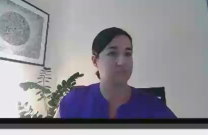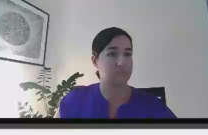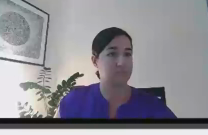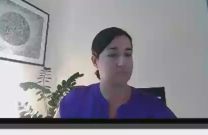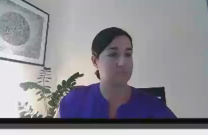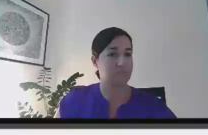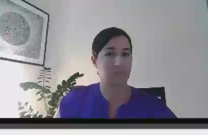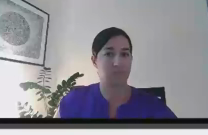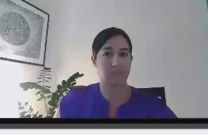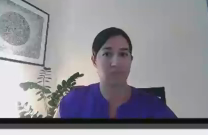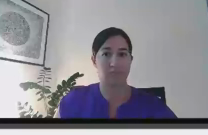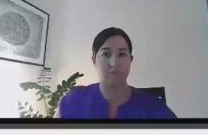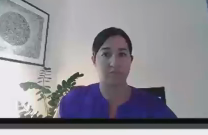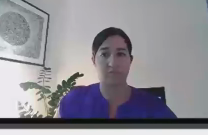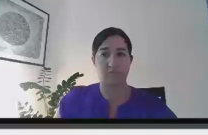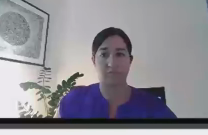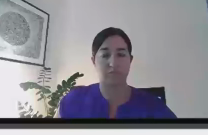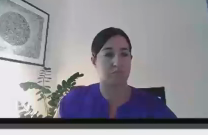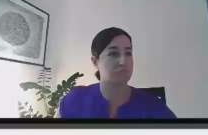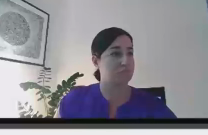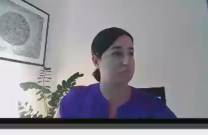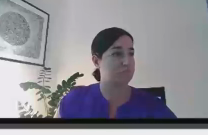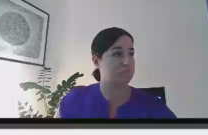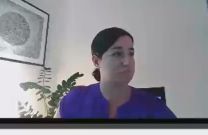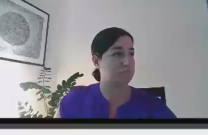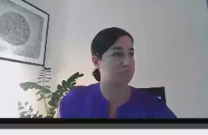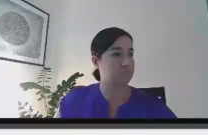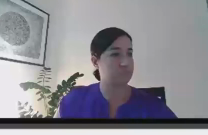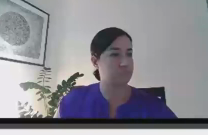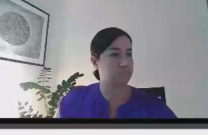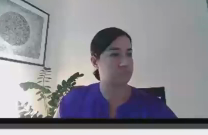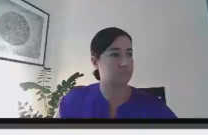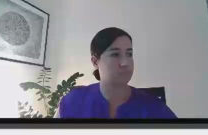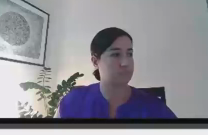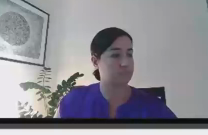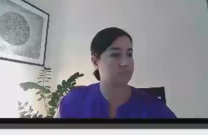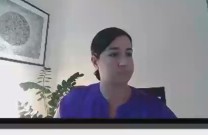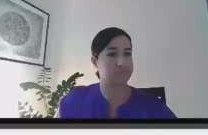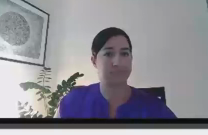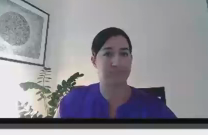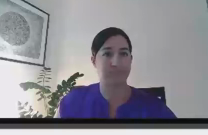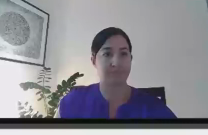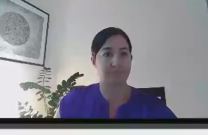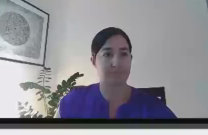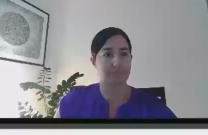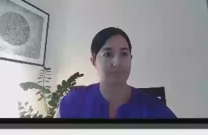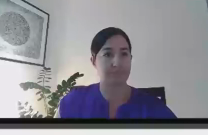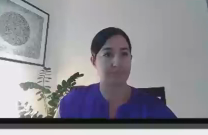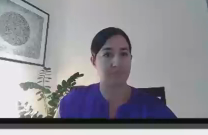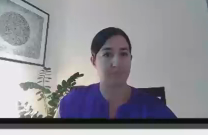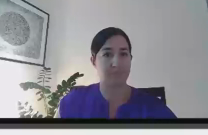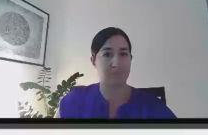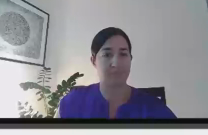there today. So while this reflects a typical section of West Broadway, it doesn't reflect an